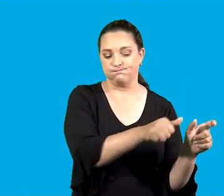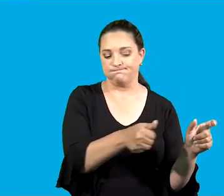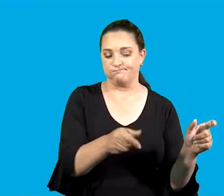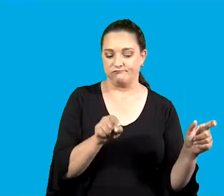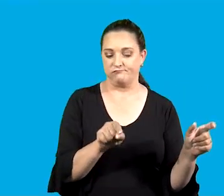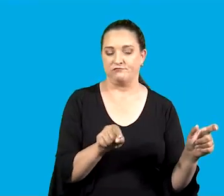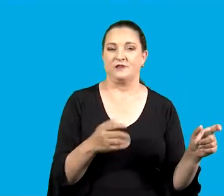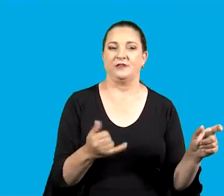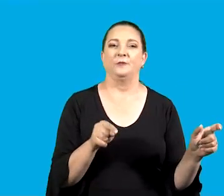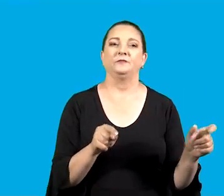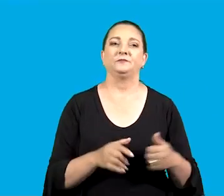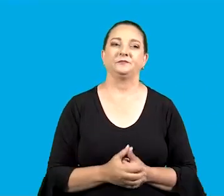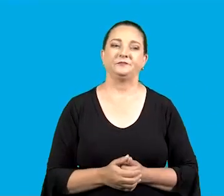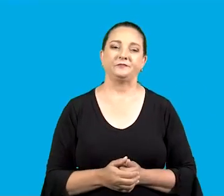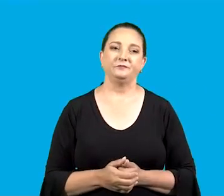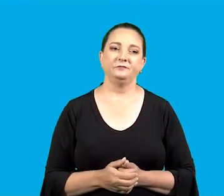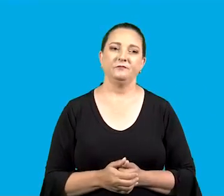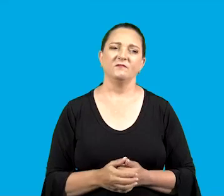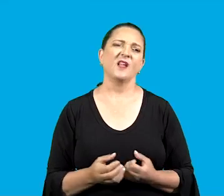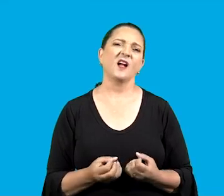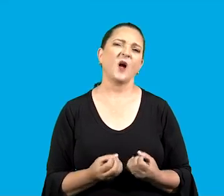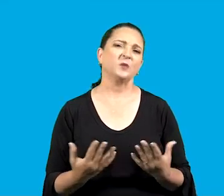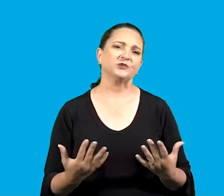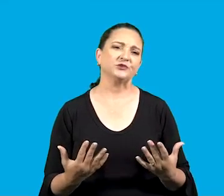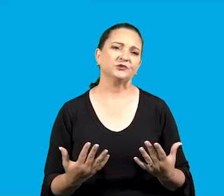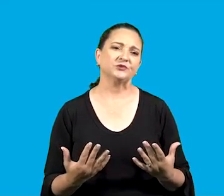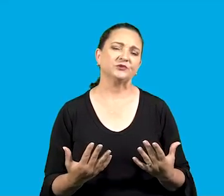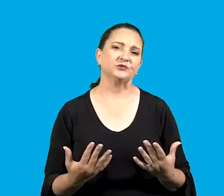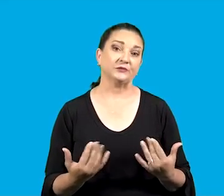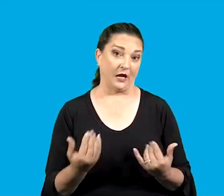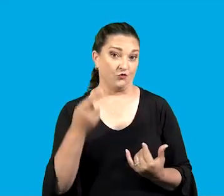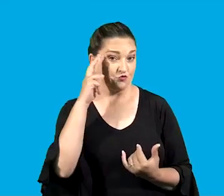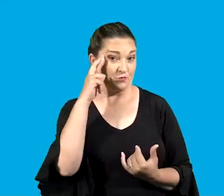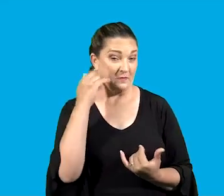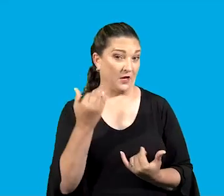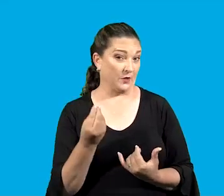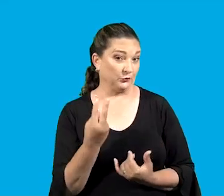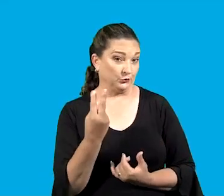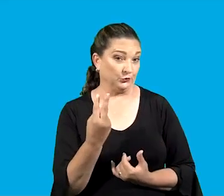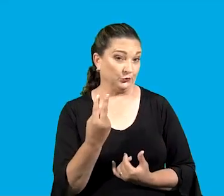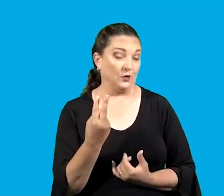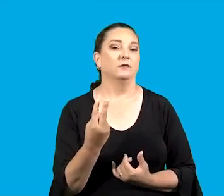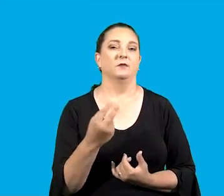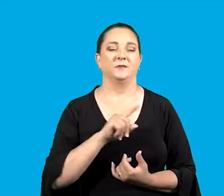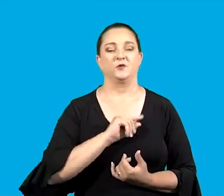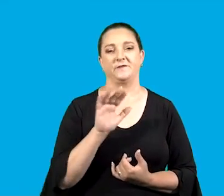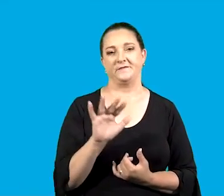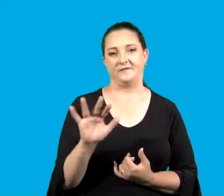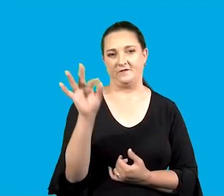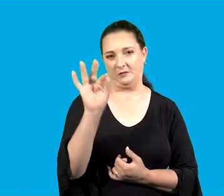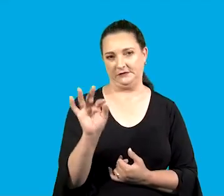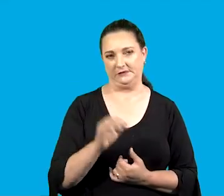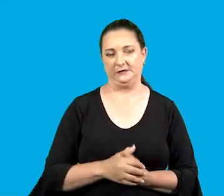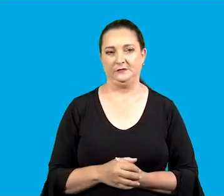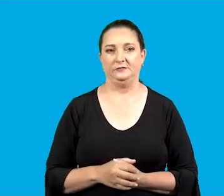891, 800. And then how much am I going to get? Number 2 now. Number 2 is 55%